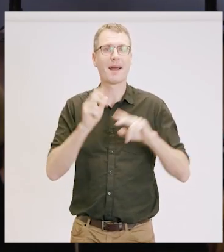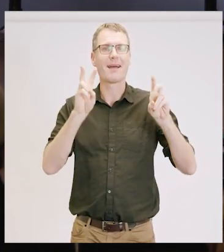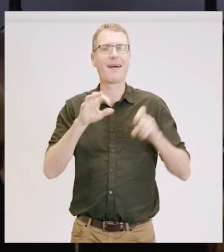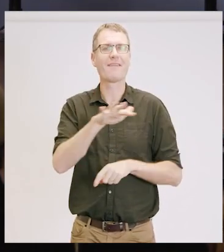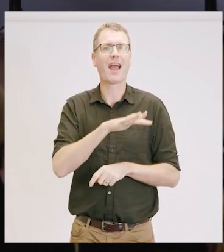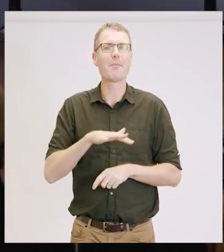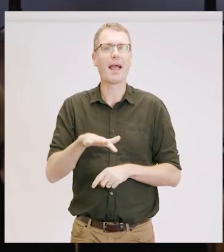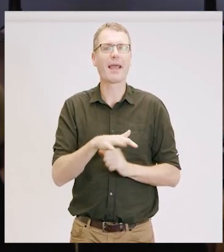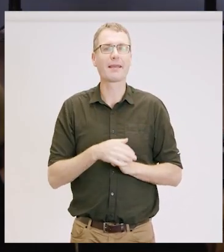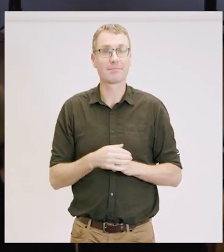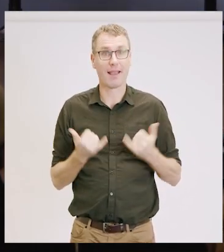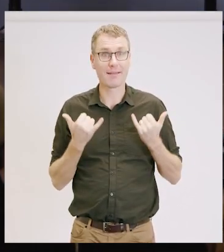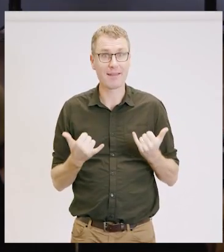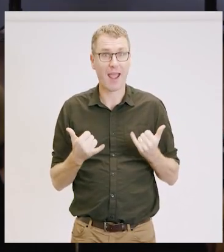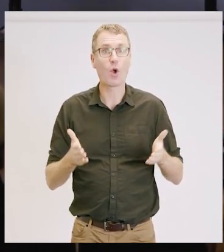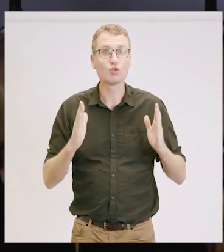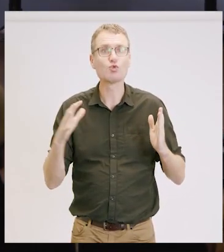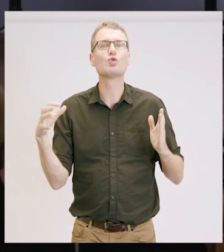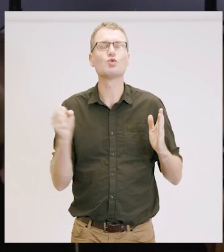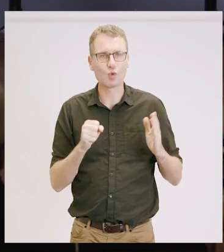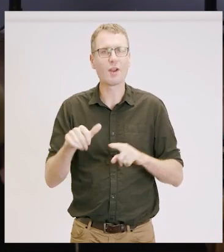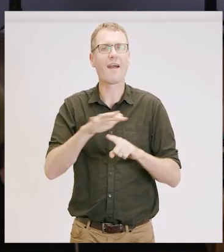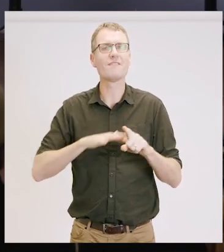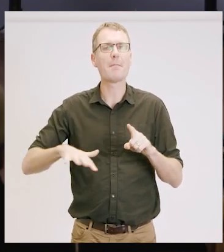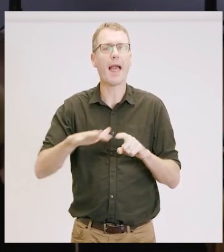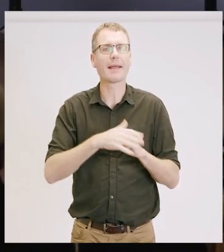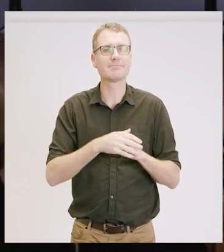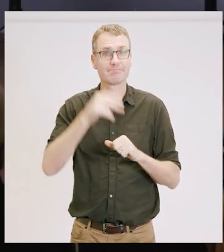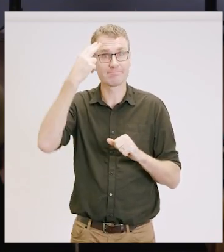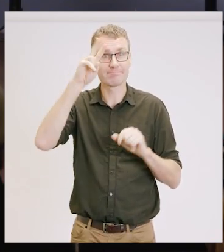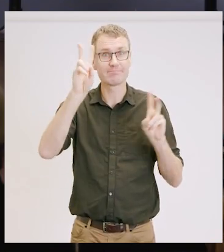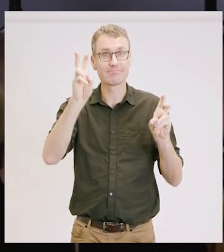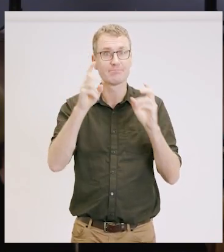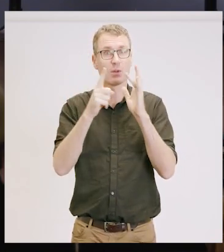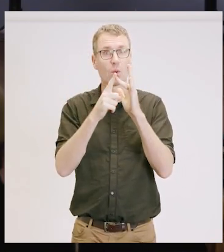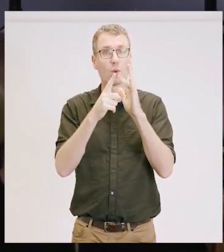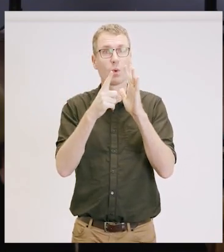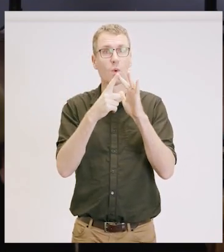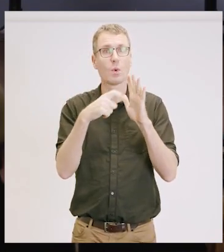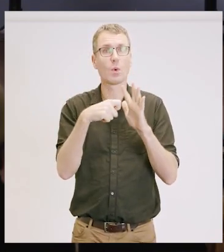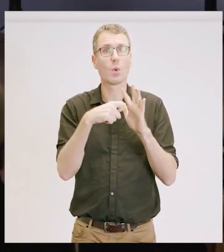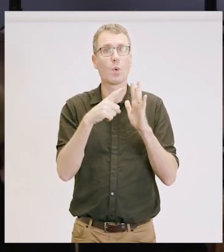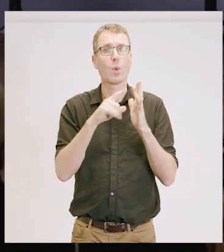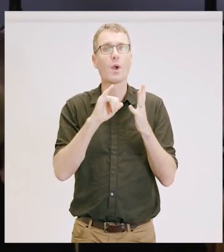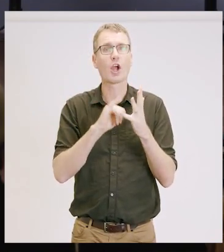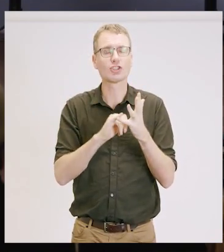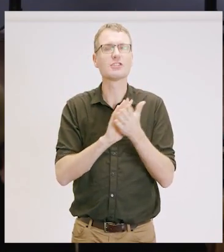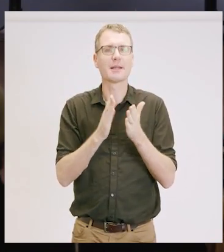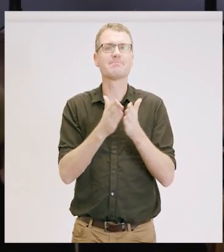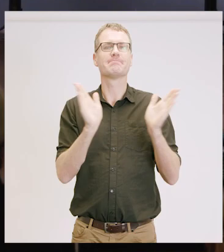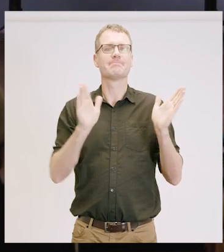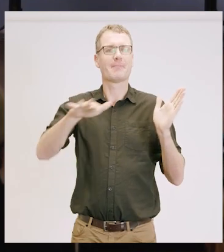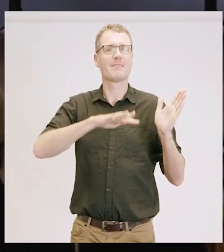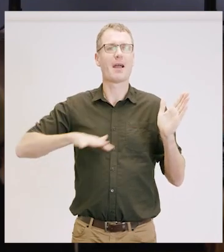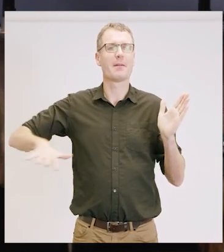church today is supposed to be a family. It uses that Greek word oikos, which means household. Not mum, dad and the kids, but the wider family,